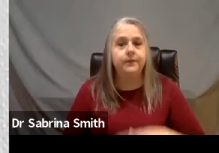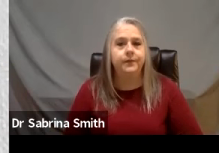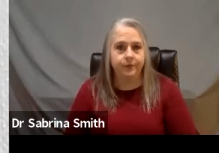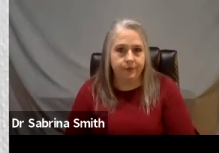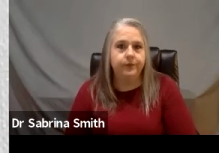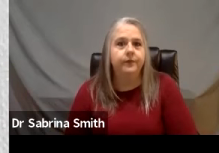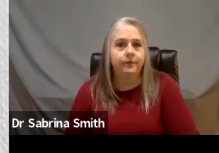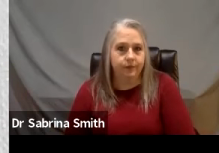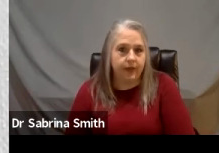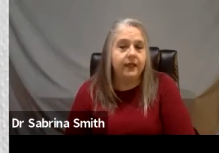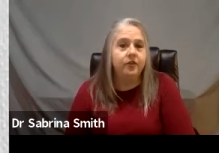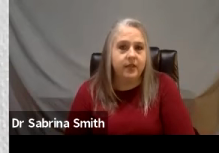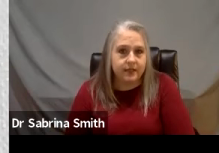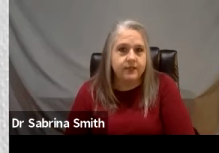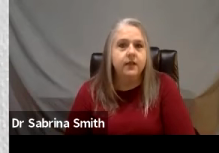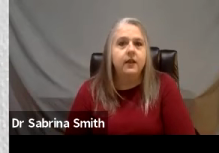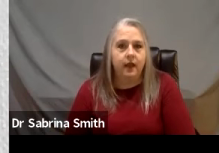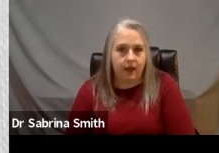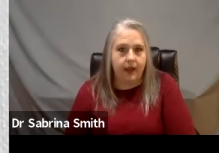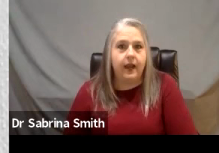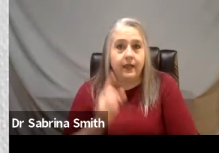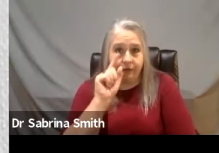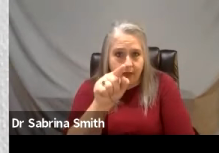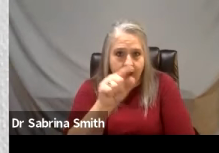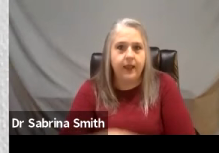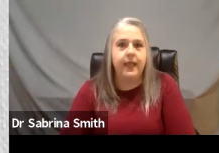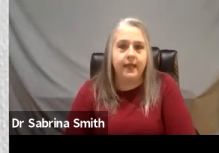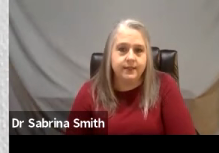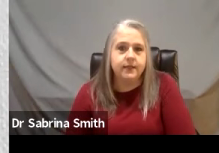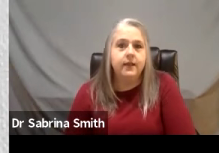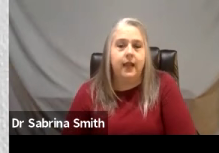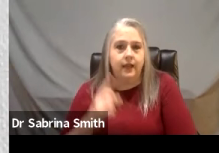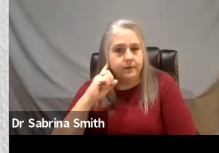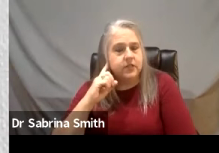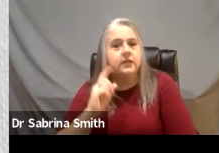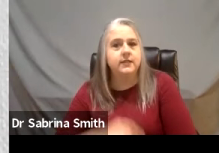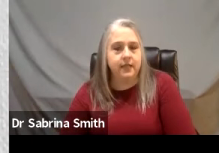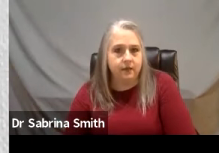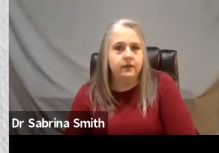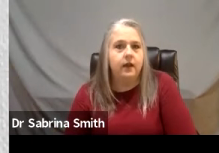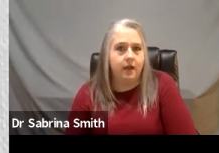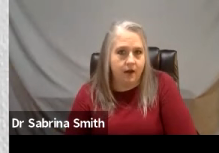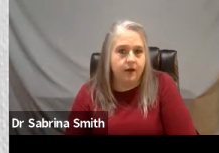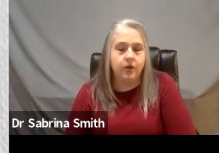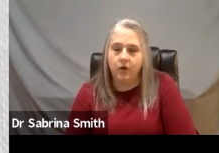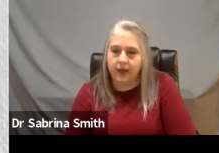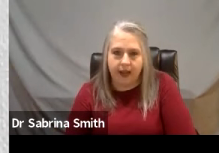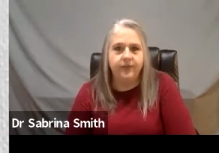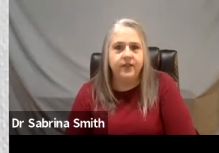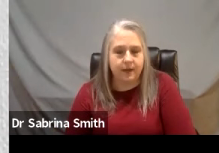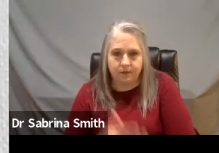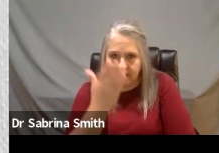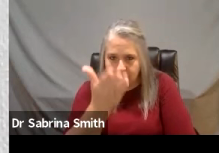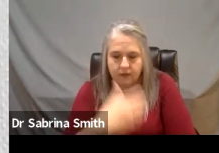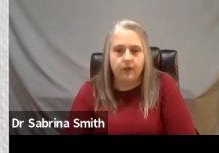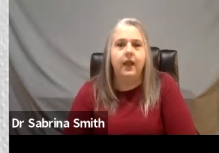nod. I give you this, and I give you that eye gaze, And I'm still listening. Don't worry, I got